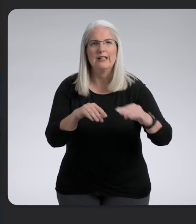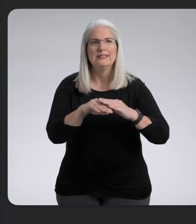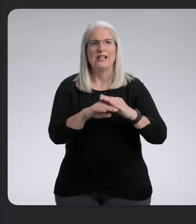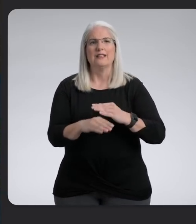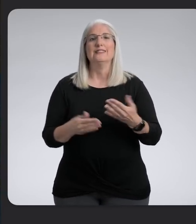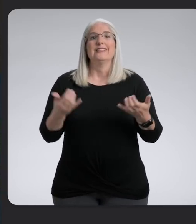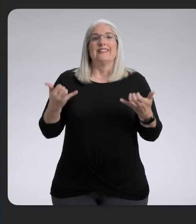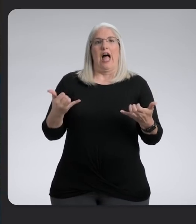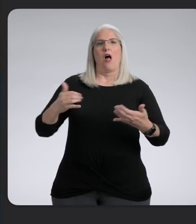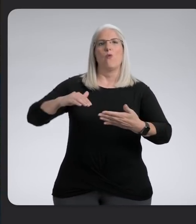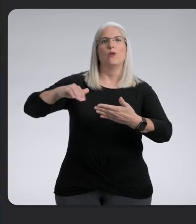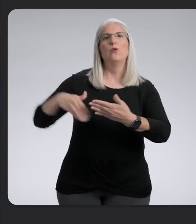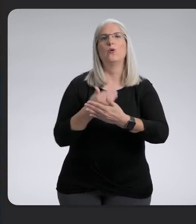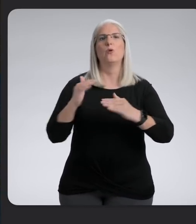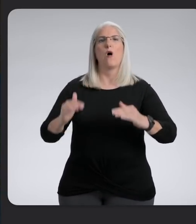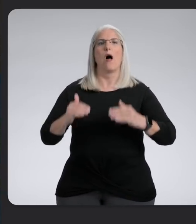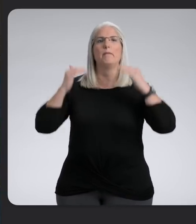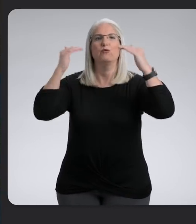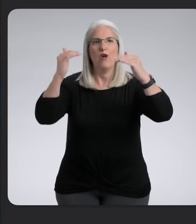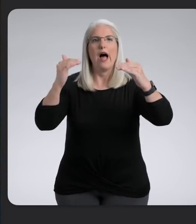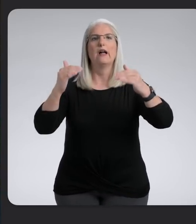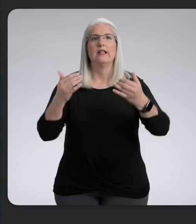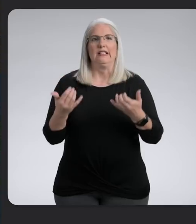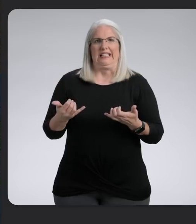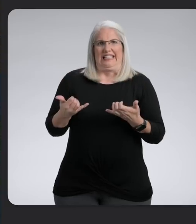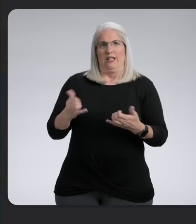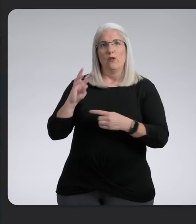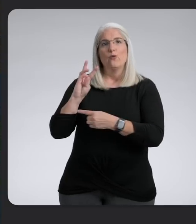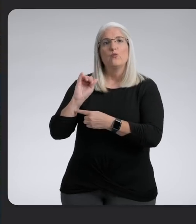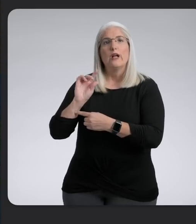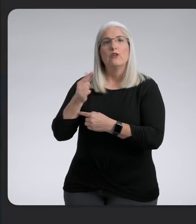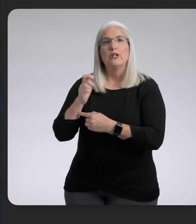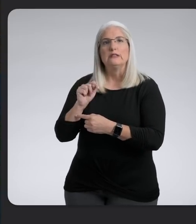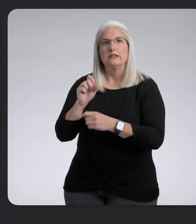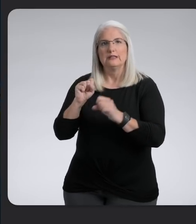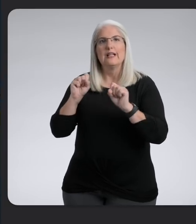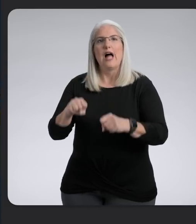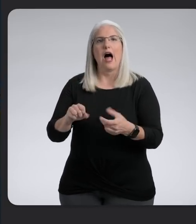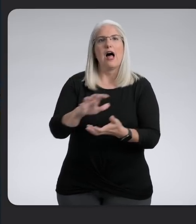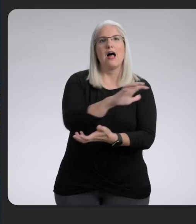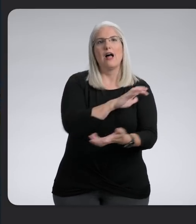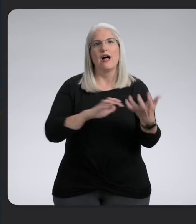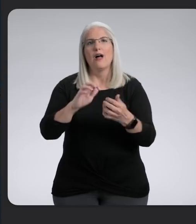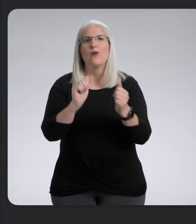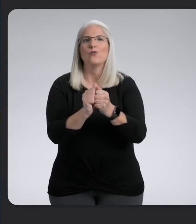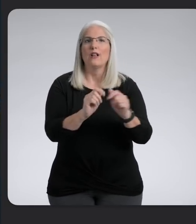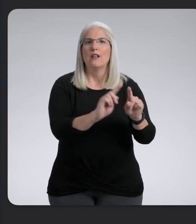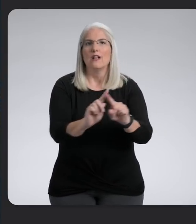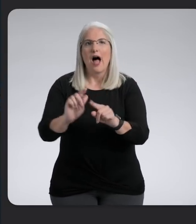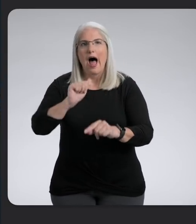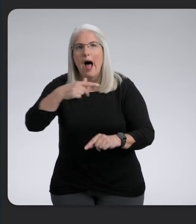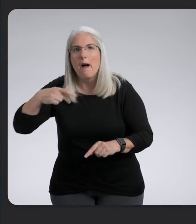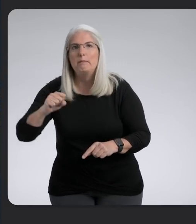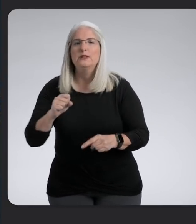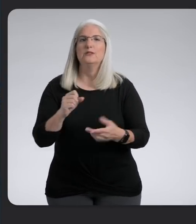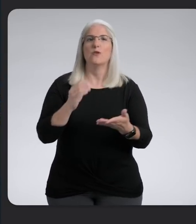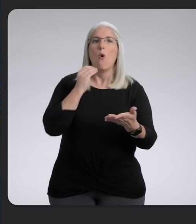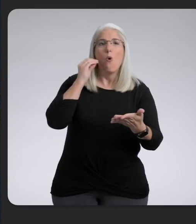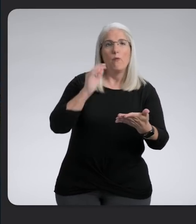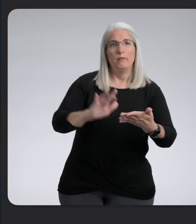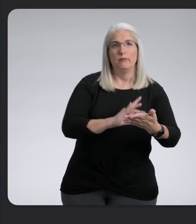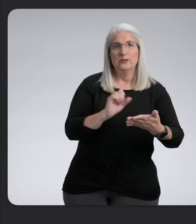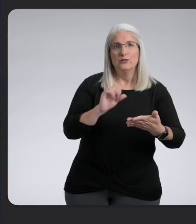big update. Now you can place widgets among the apps on your home screen. This is a huge deal. Let me show you how it